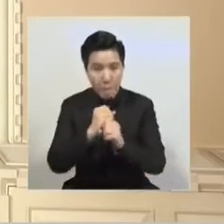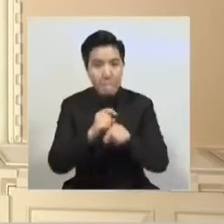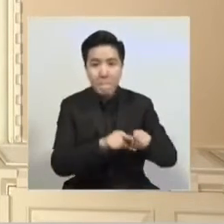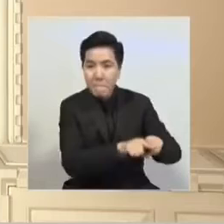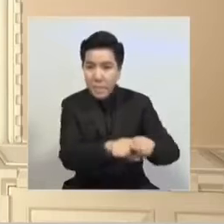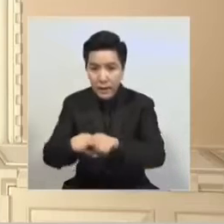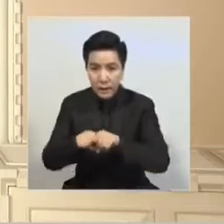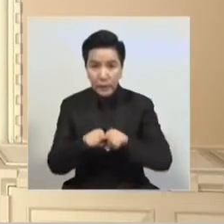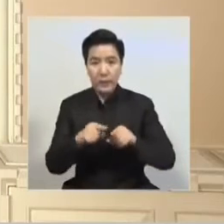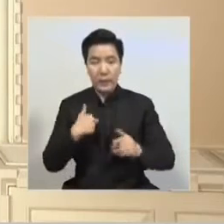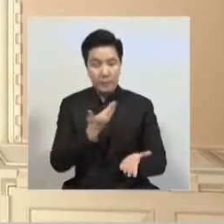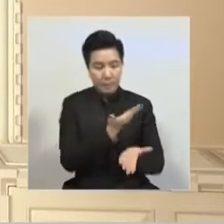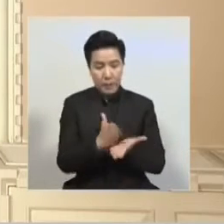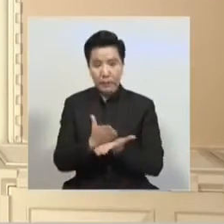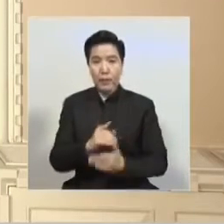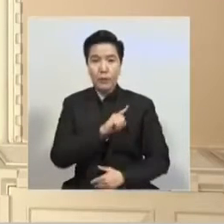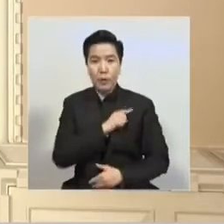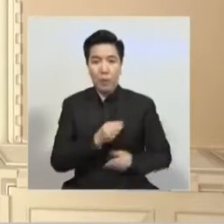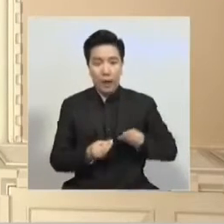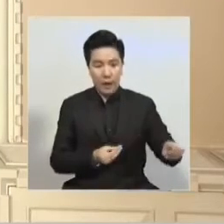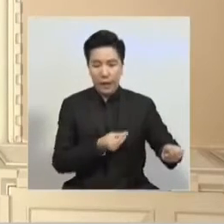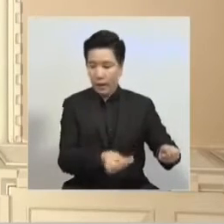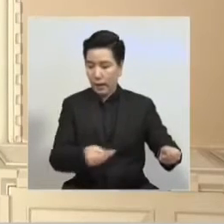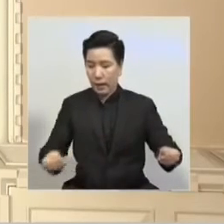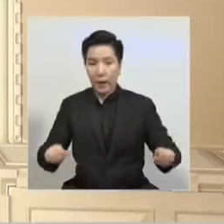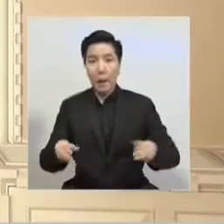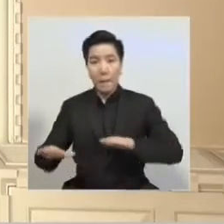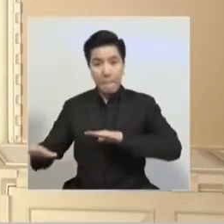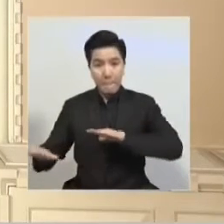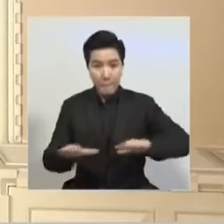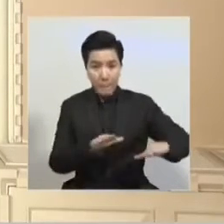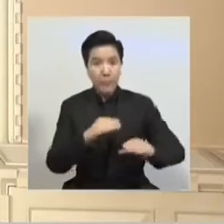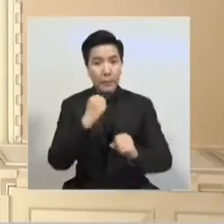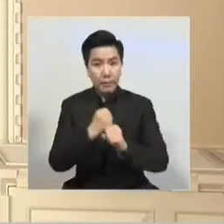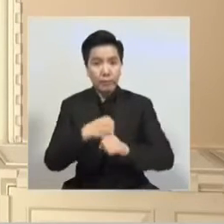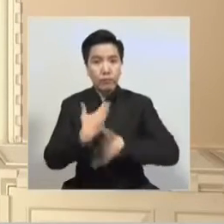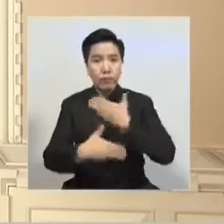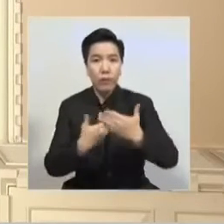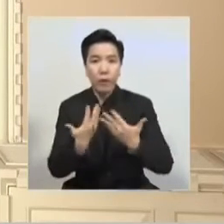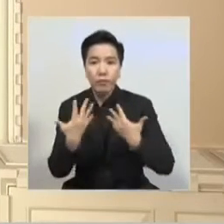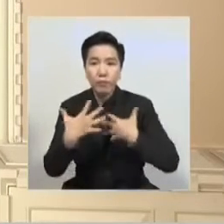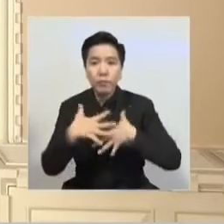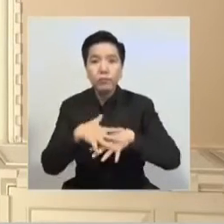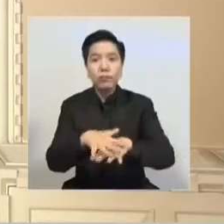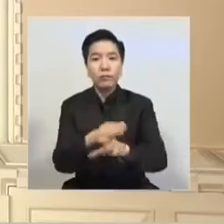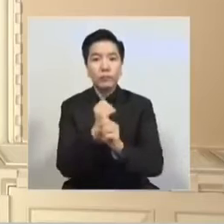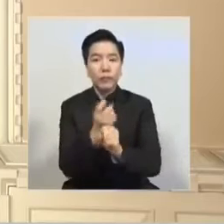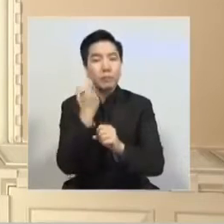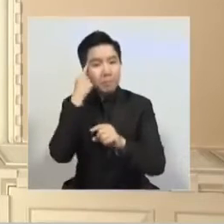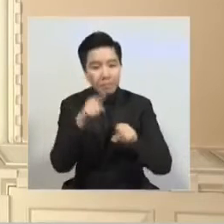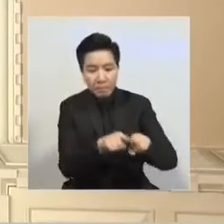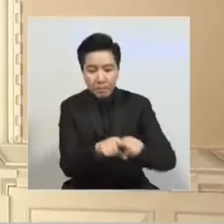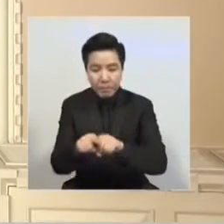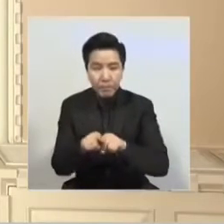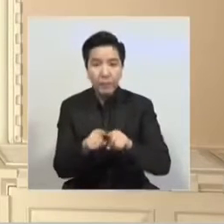worsening situation of COVID-19. That's what he said. And later, just a few hours later, Khun Thep Chai, we could